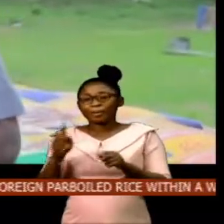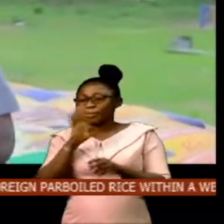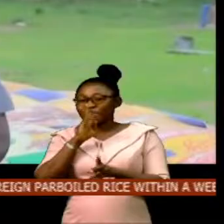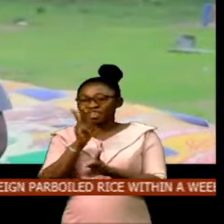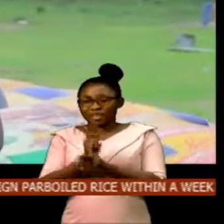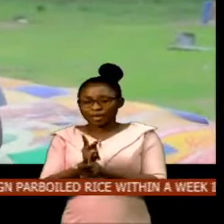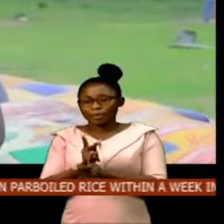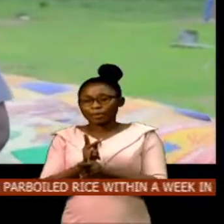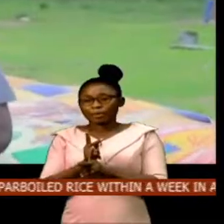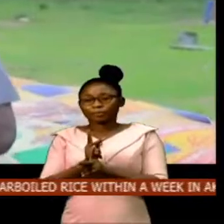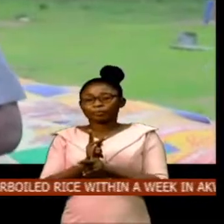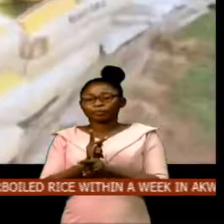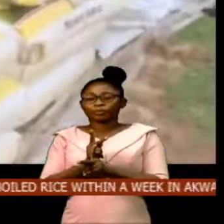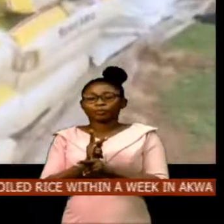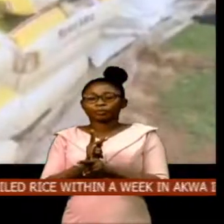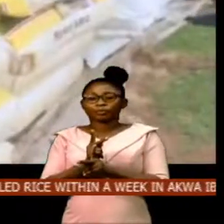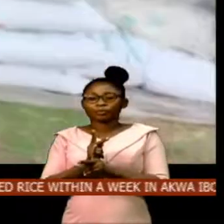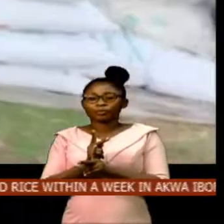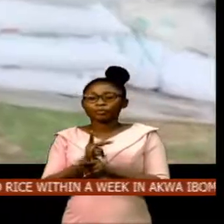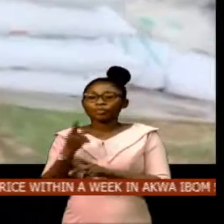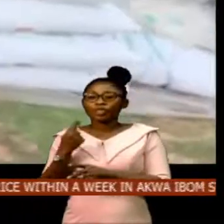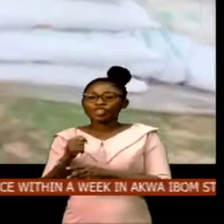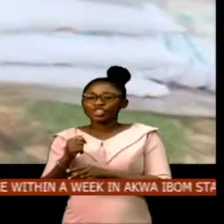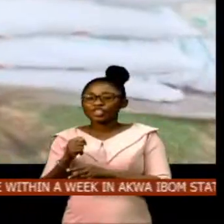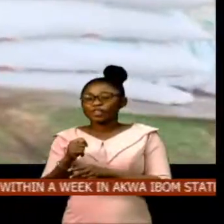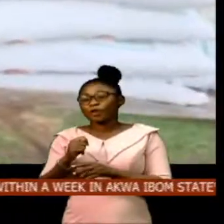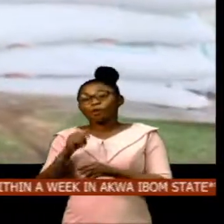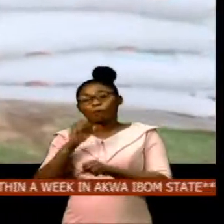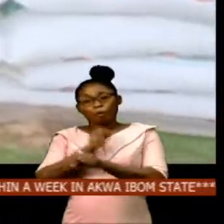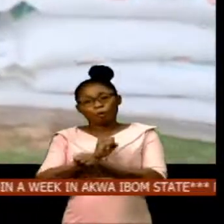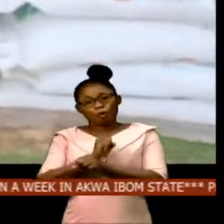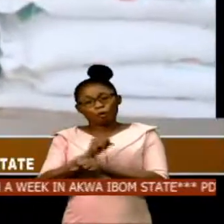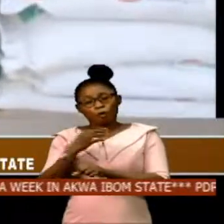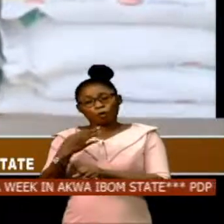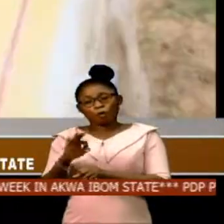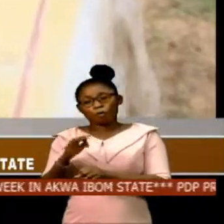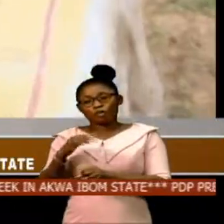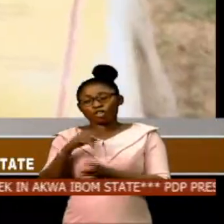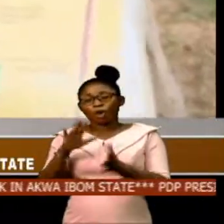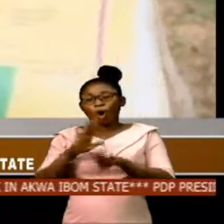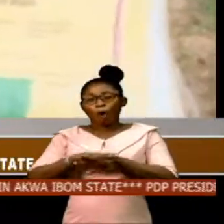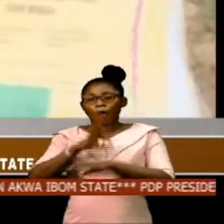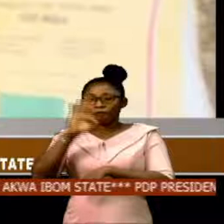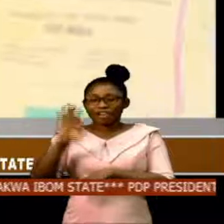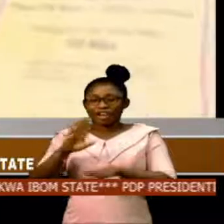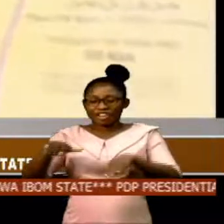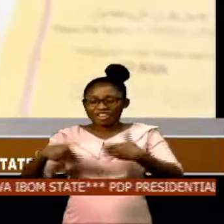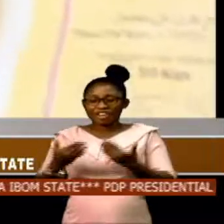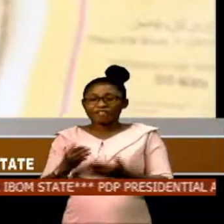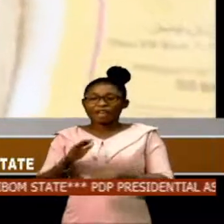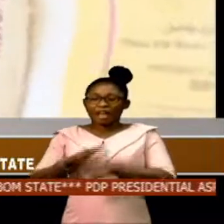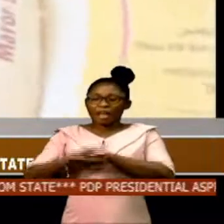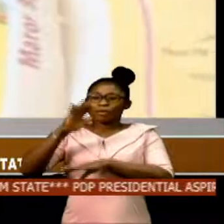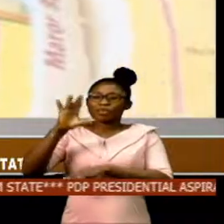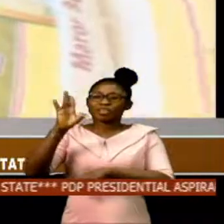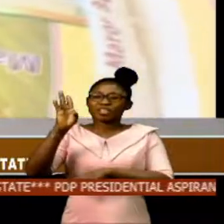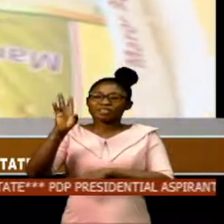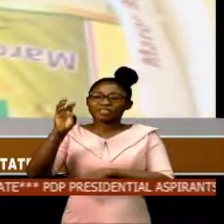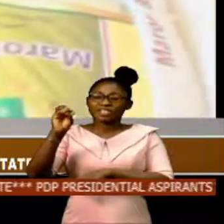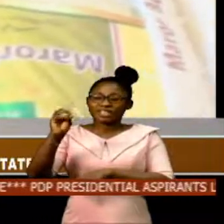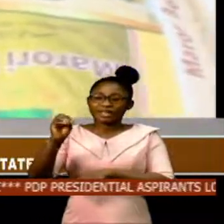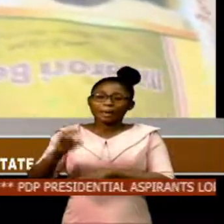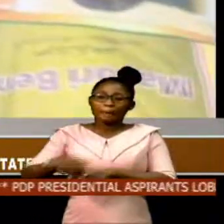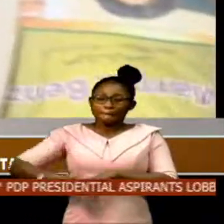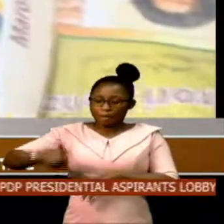kept there for safe custody. The forward operating base had on Friday, April 8, handed over 70 bags of